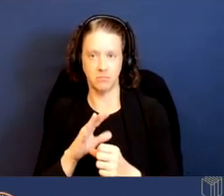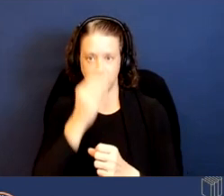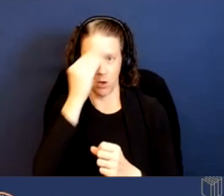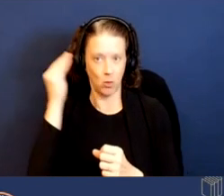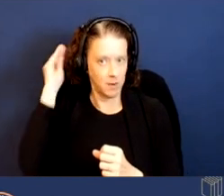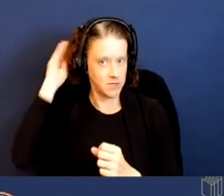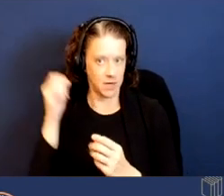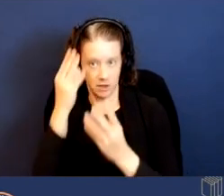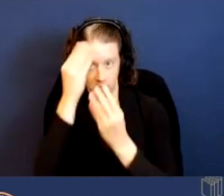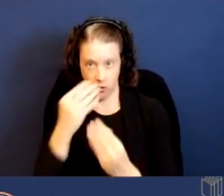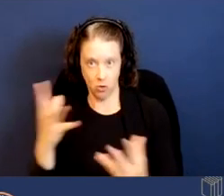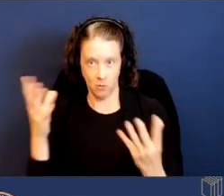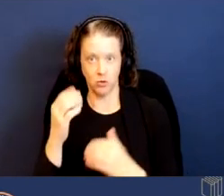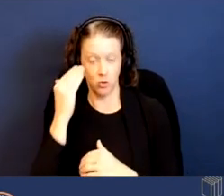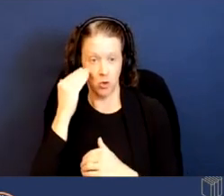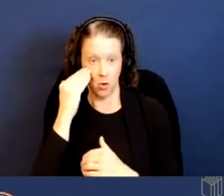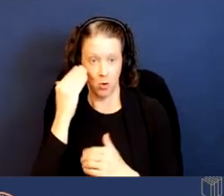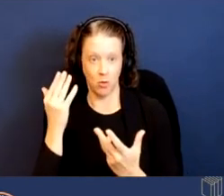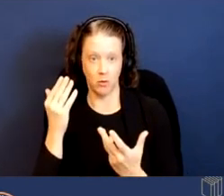know, what